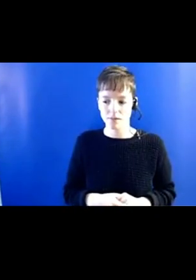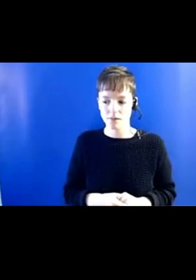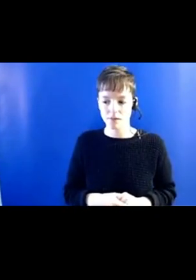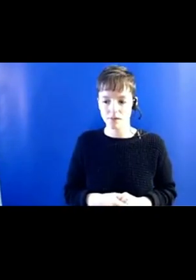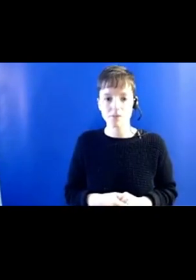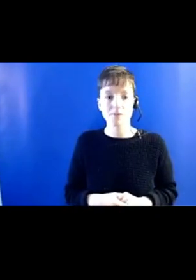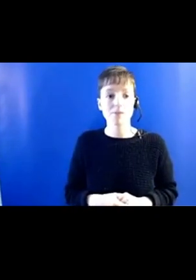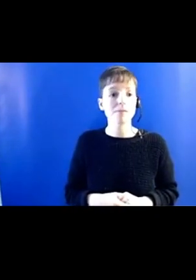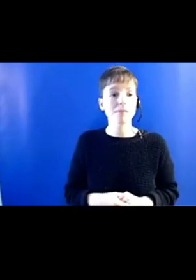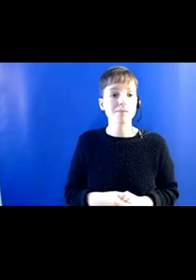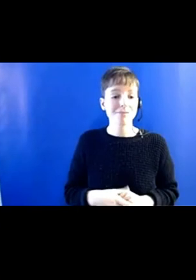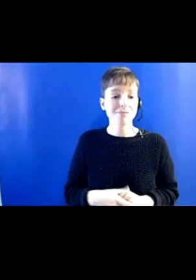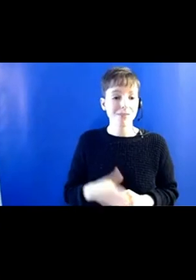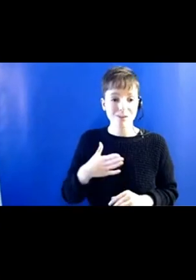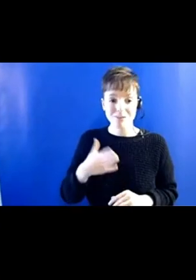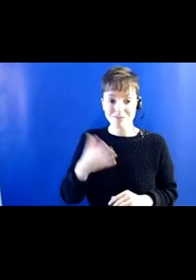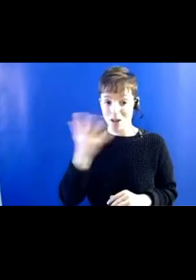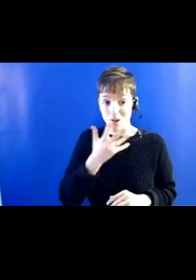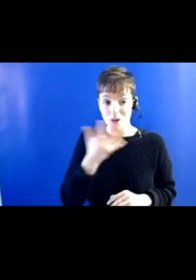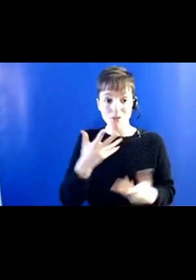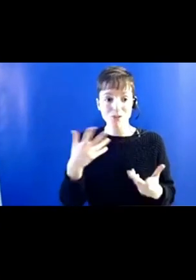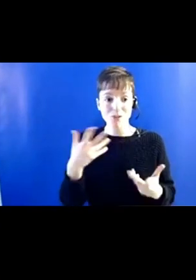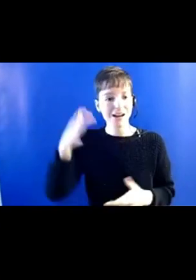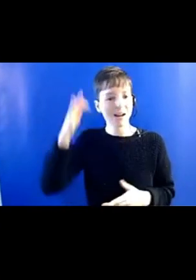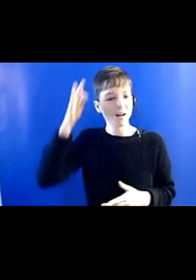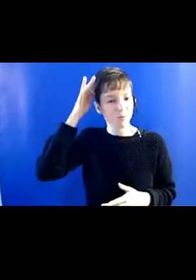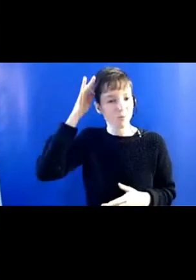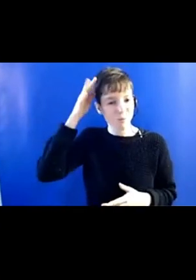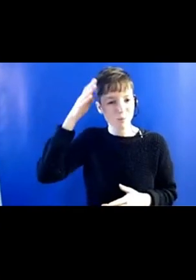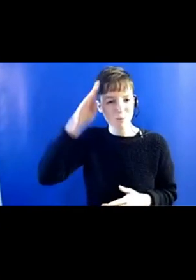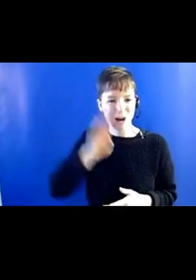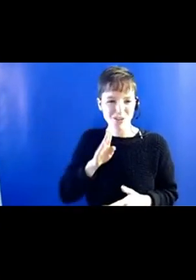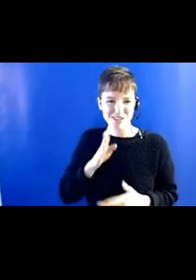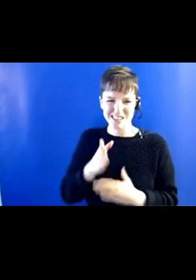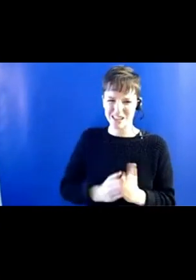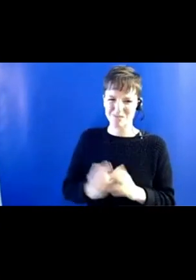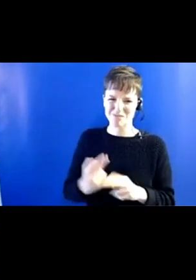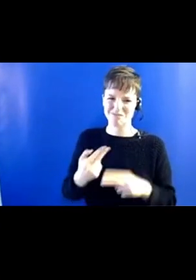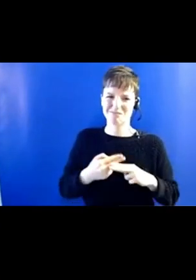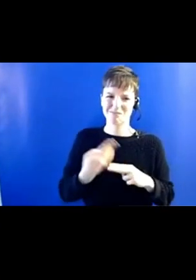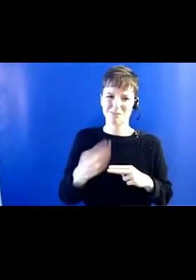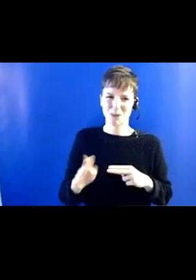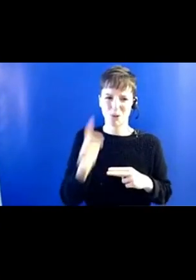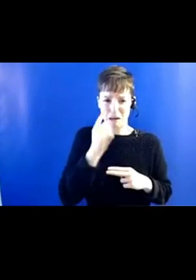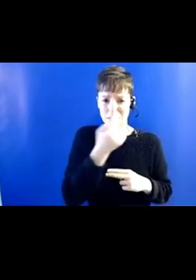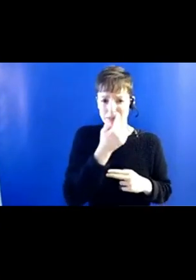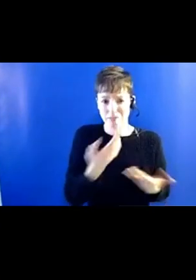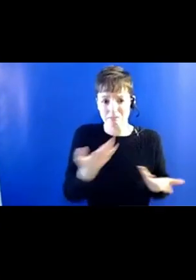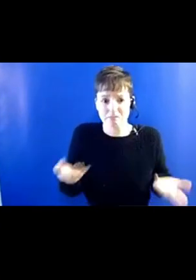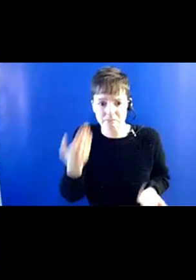I have brown hair and some say blue eyes, but I don't know.